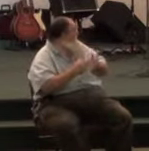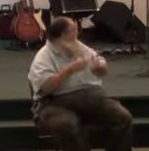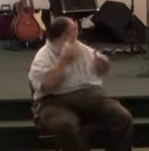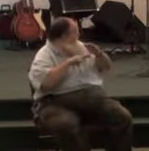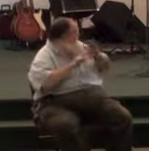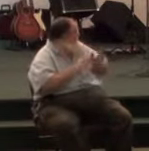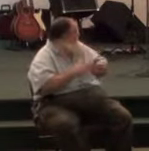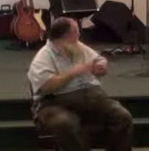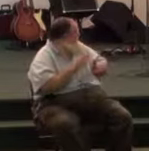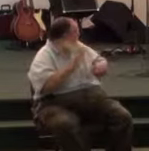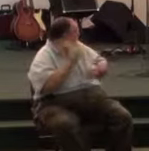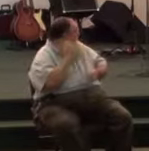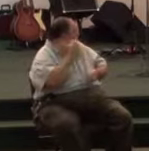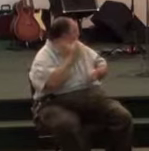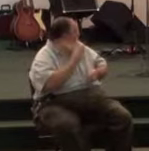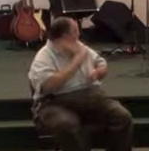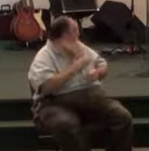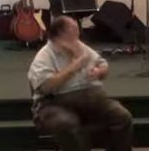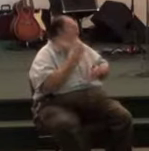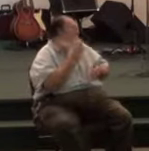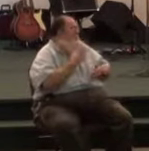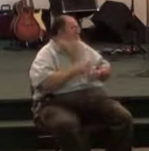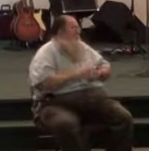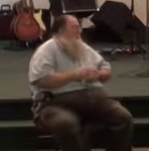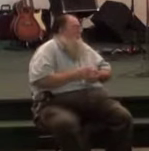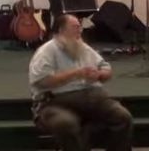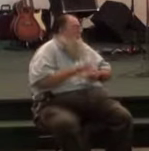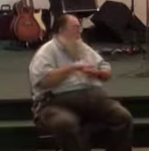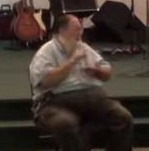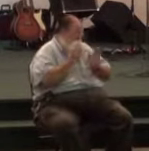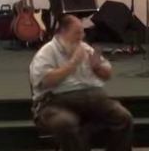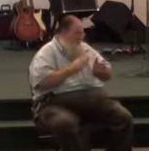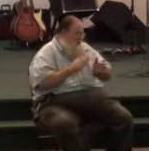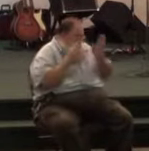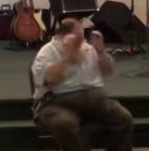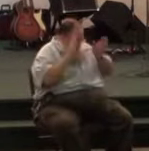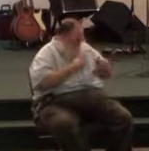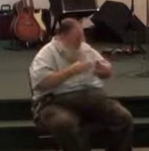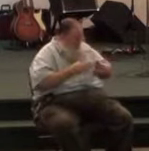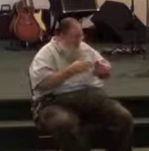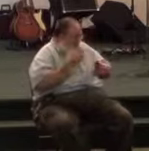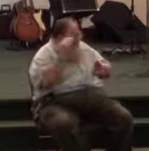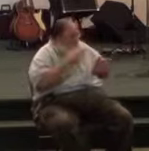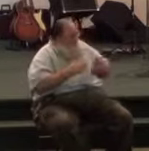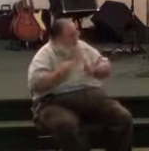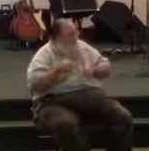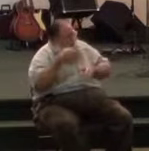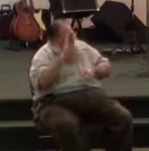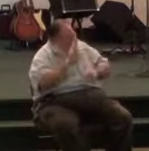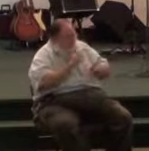and some to be pastors and teachers to prepare God's people for works of